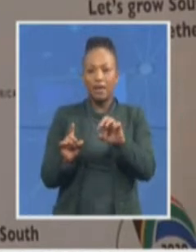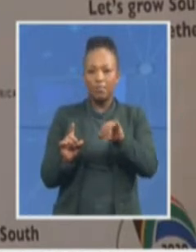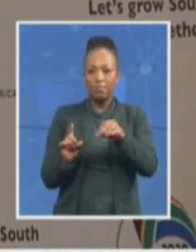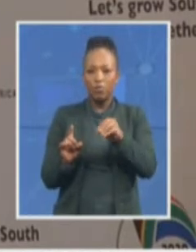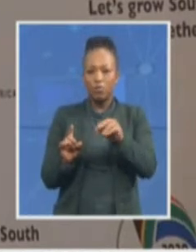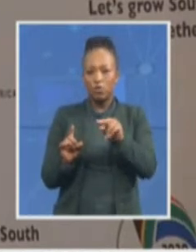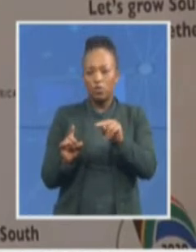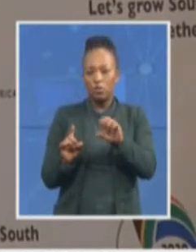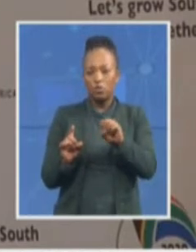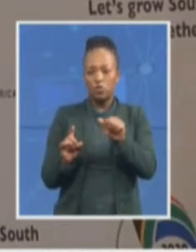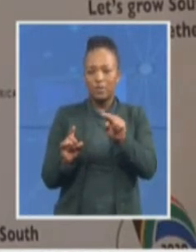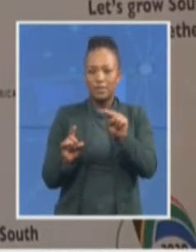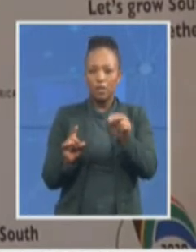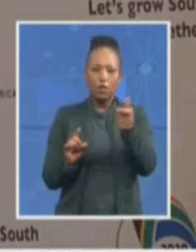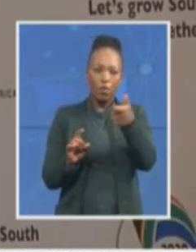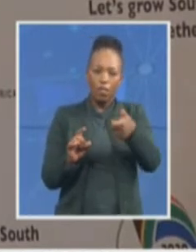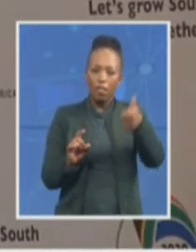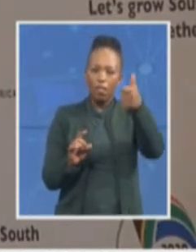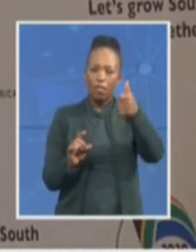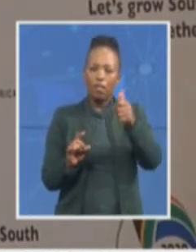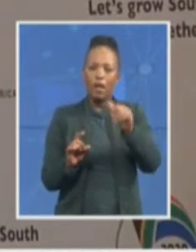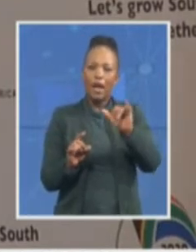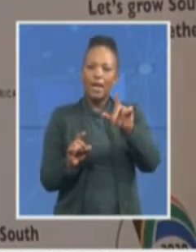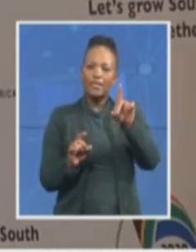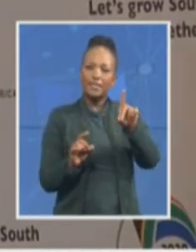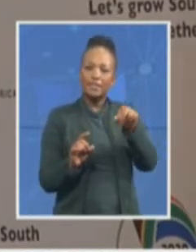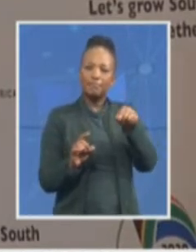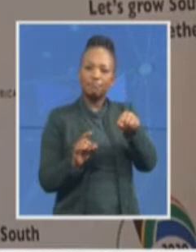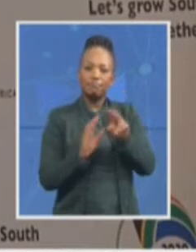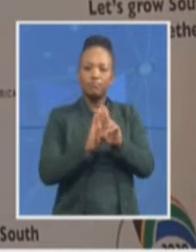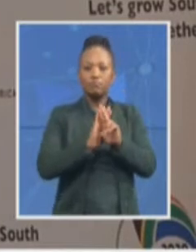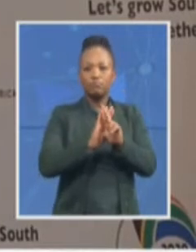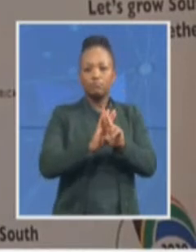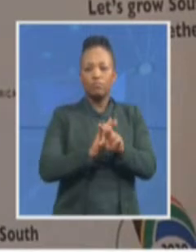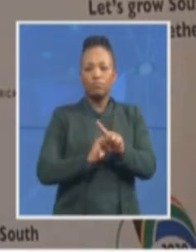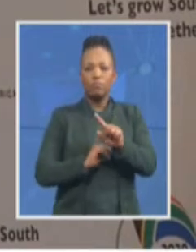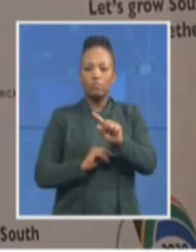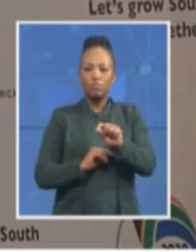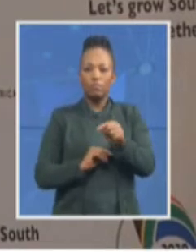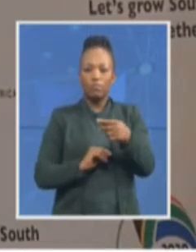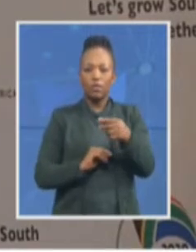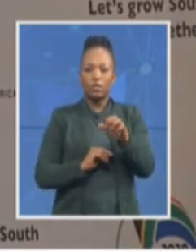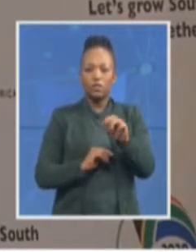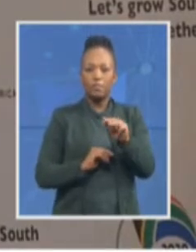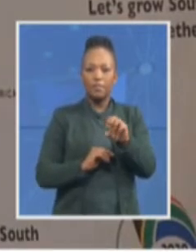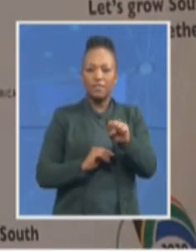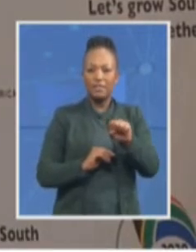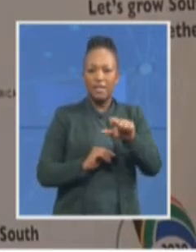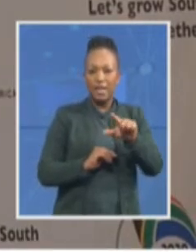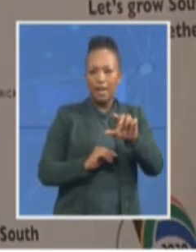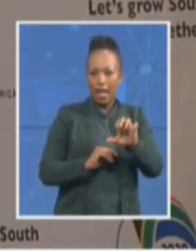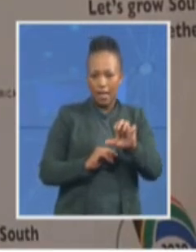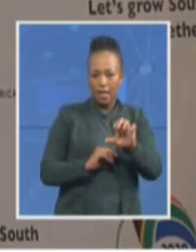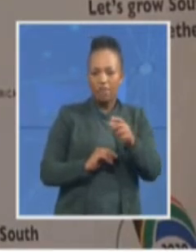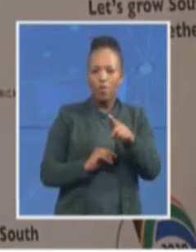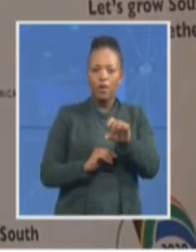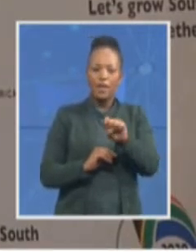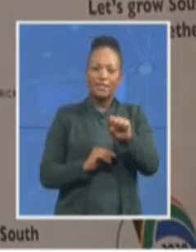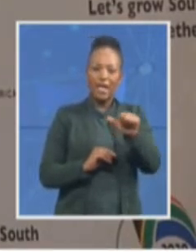Ambassador Thembisile Majola as the new Director General of SSA. The president also appointed Advocate